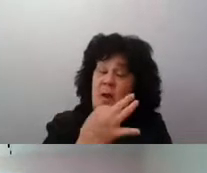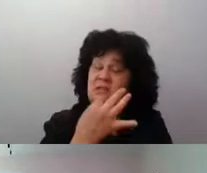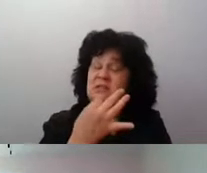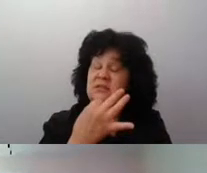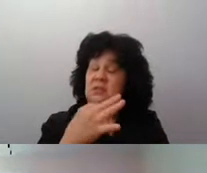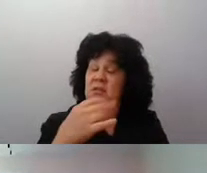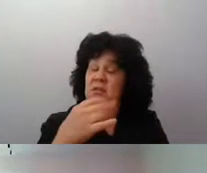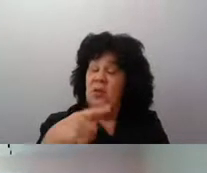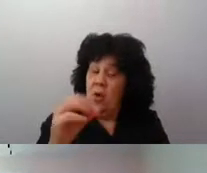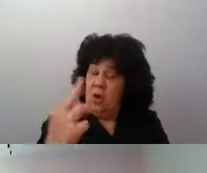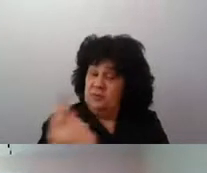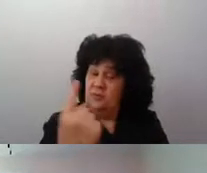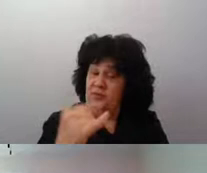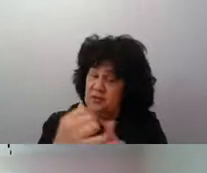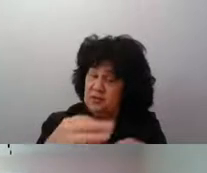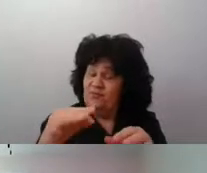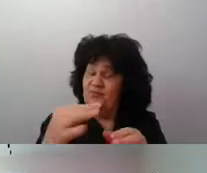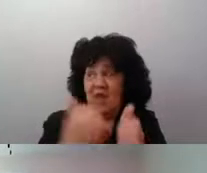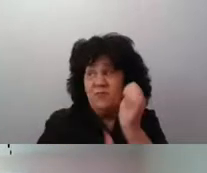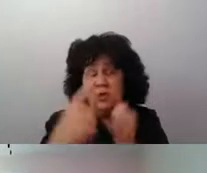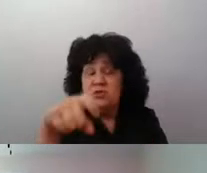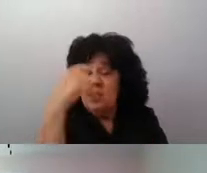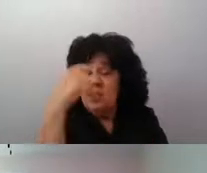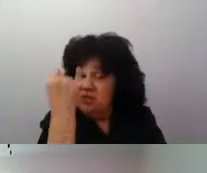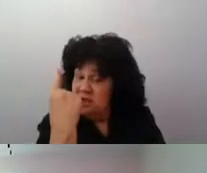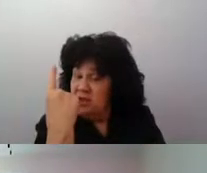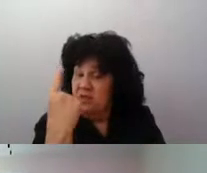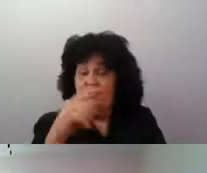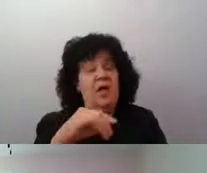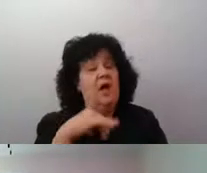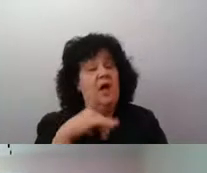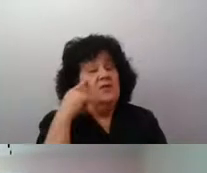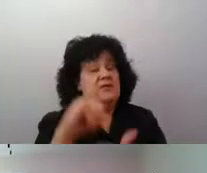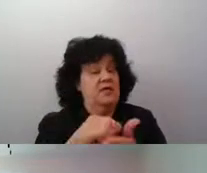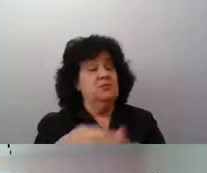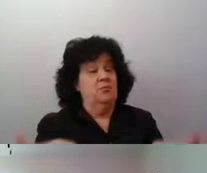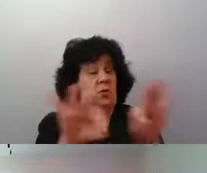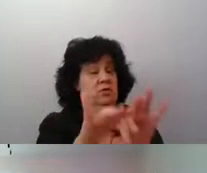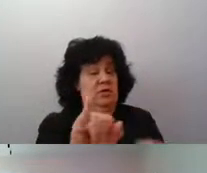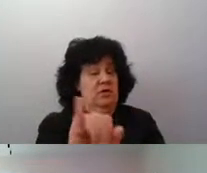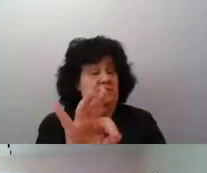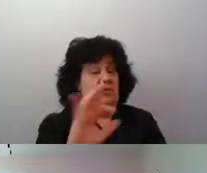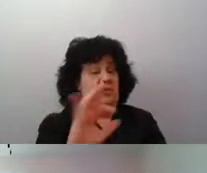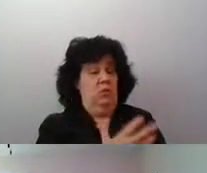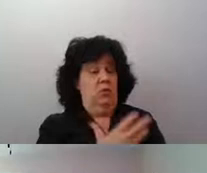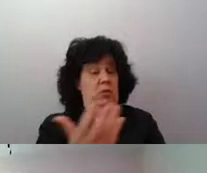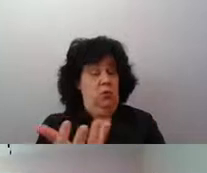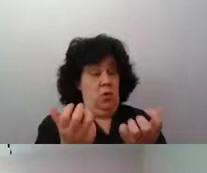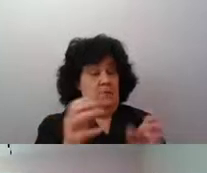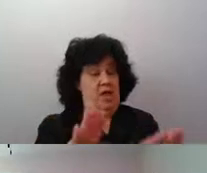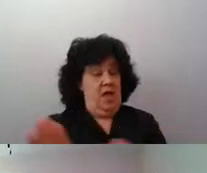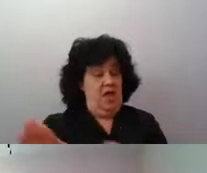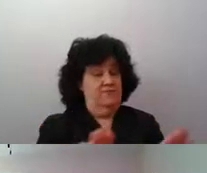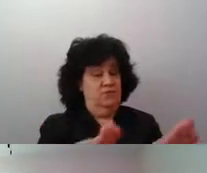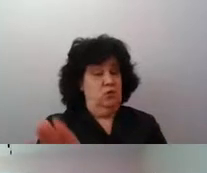to understand. And I think that first, that's important if we care and we want behavioral change, mm-hmm.